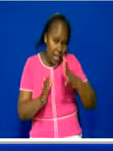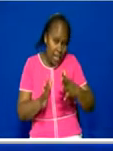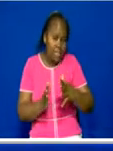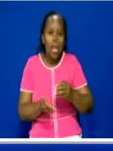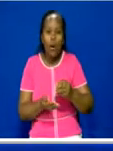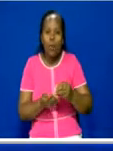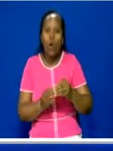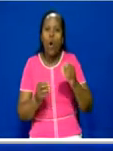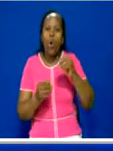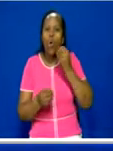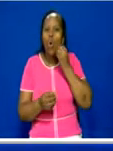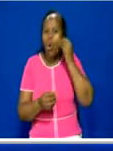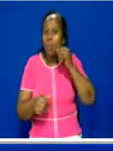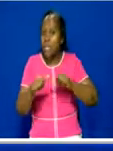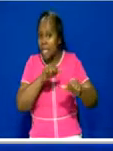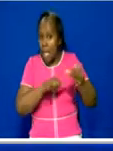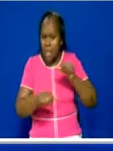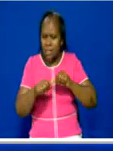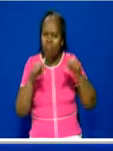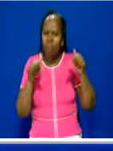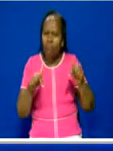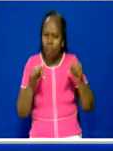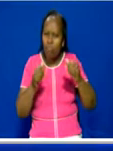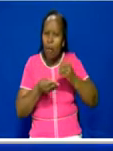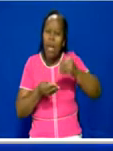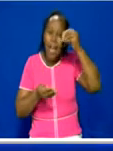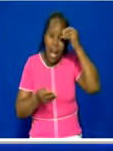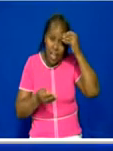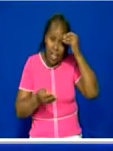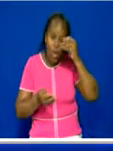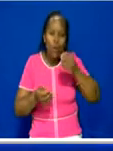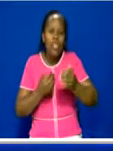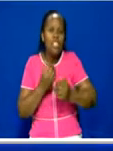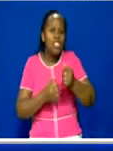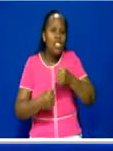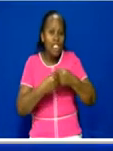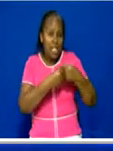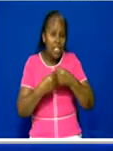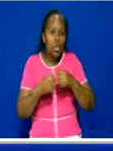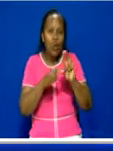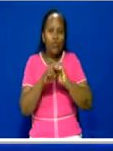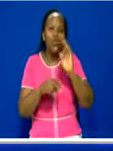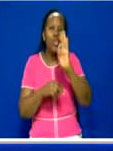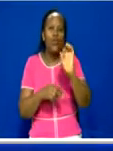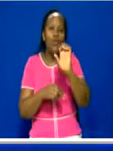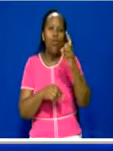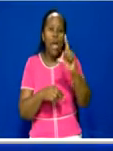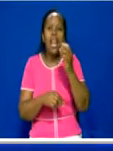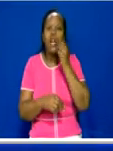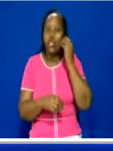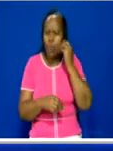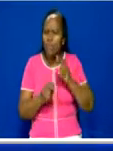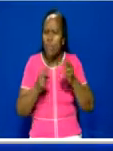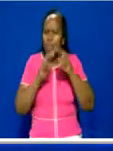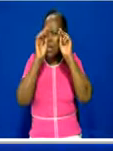be learning home science. And today we are on the challenges of using fuel at home. So very important for